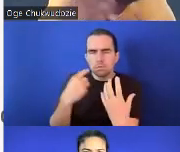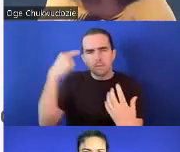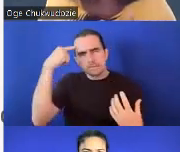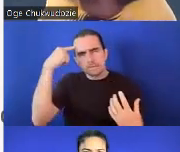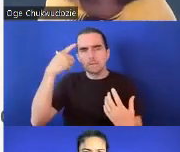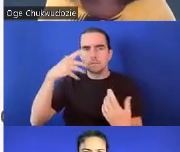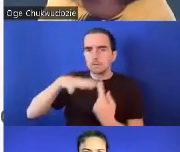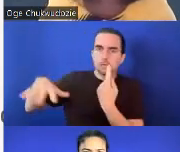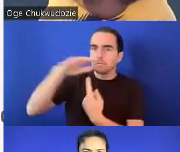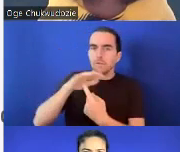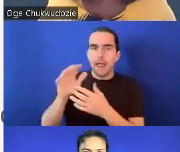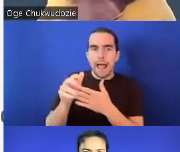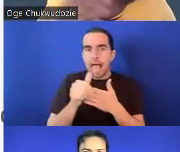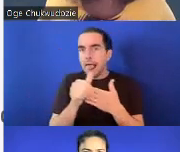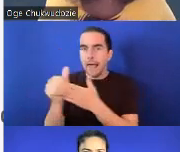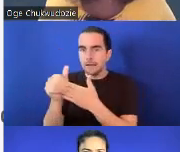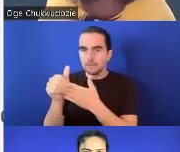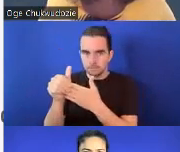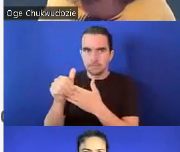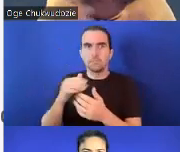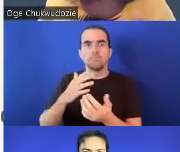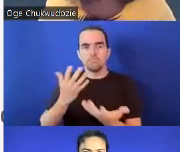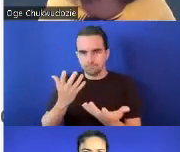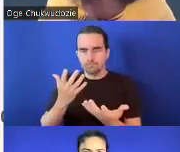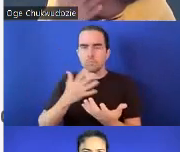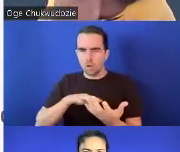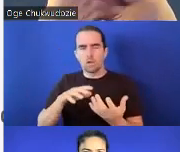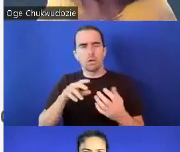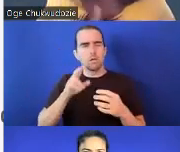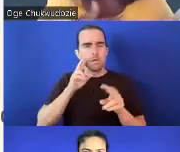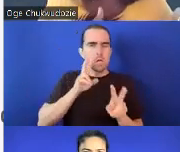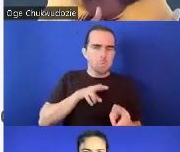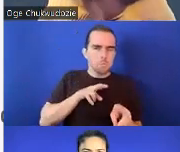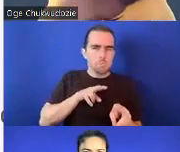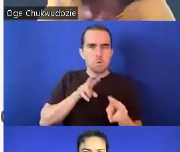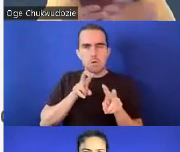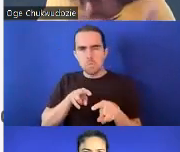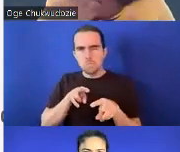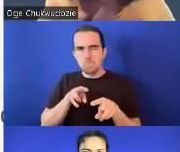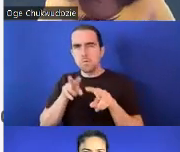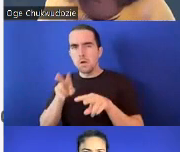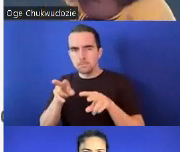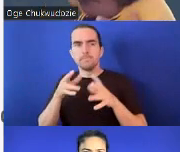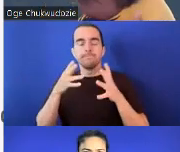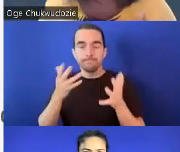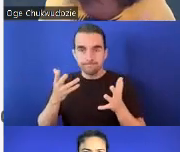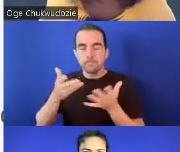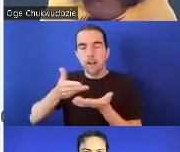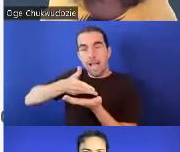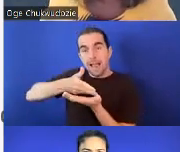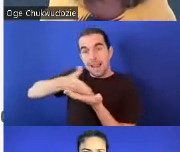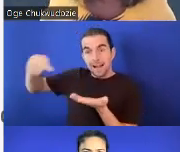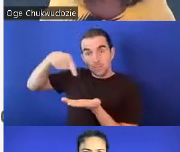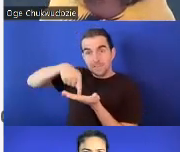If they are using phone calls, the receivers don't know how to speak all the languages in